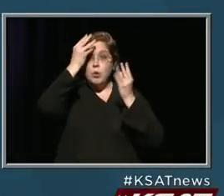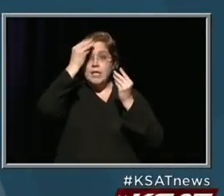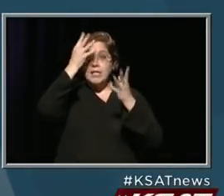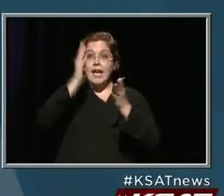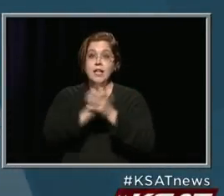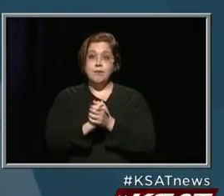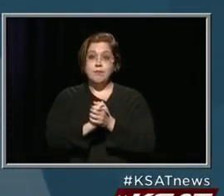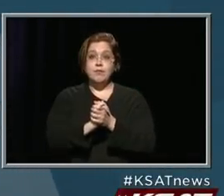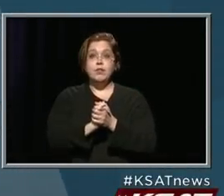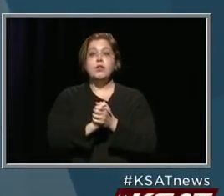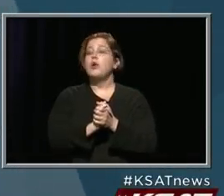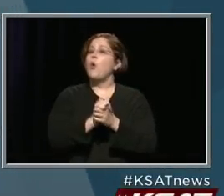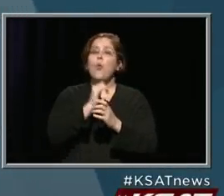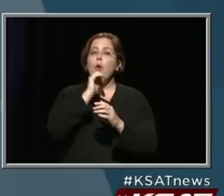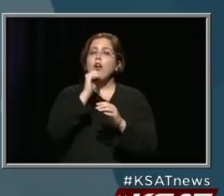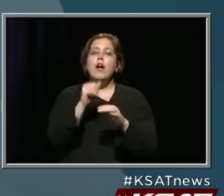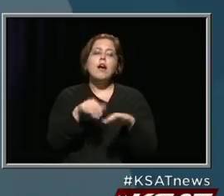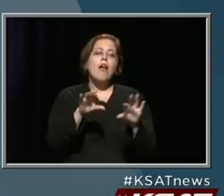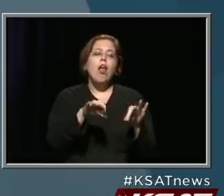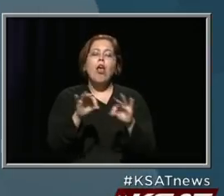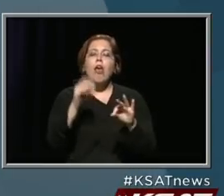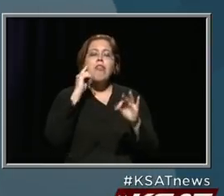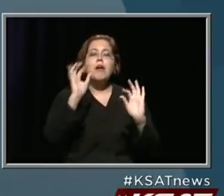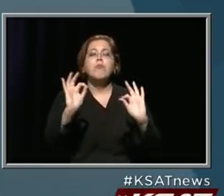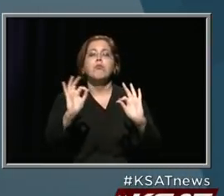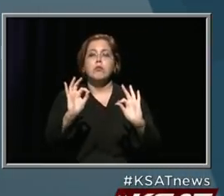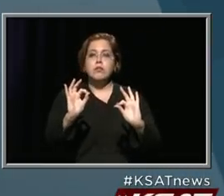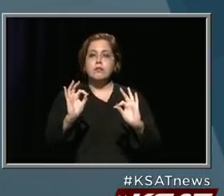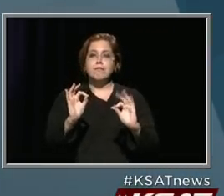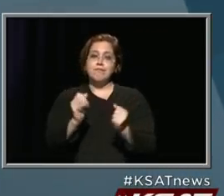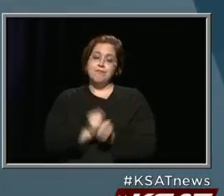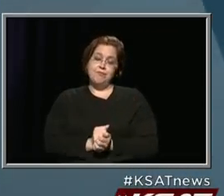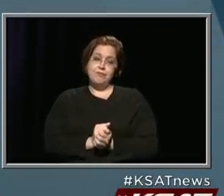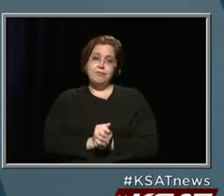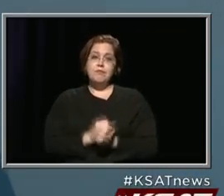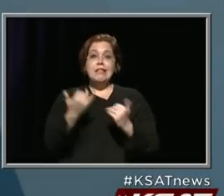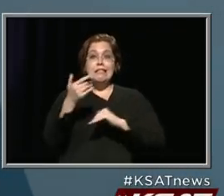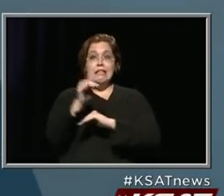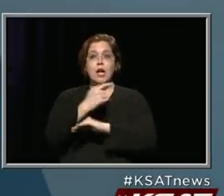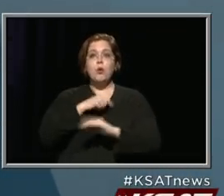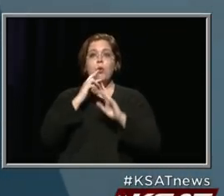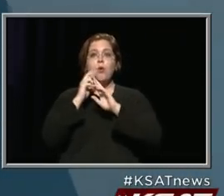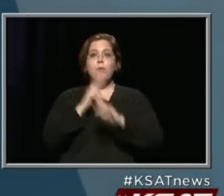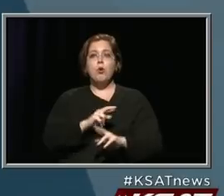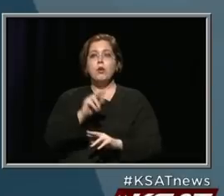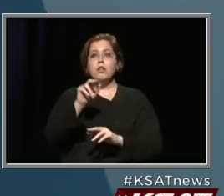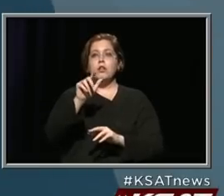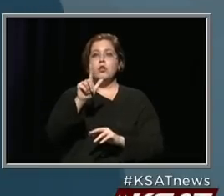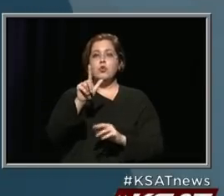we will not sugarcoat this data as we have not from the beginning. Tonight, we are reporting